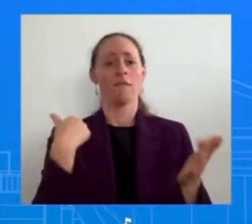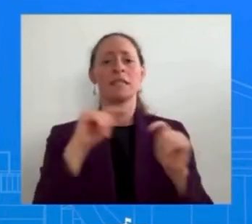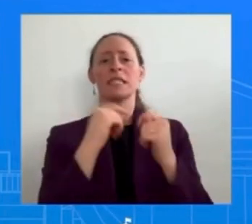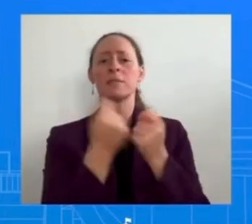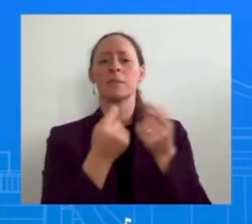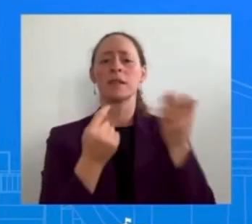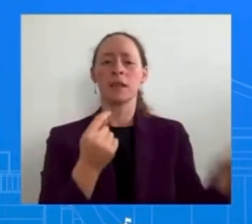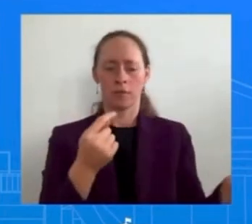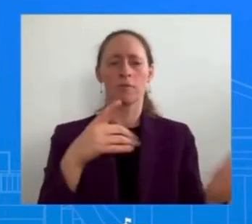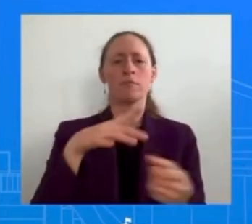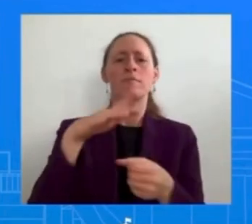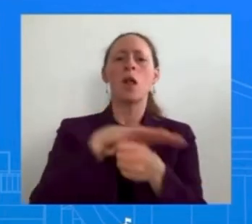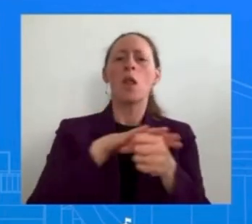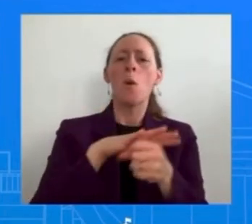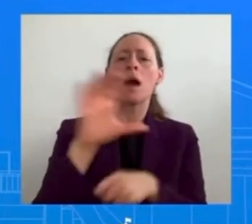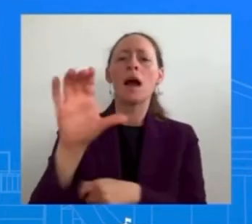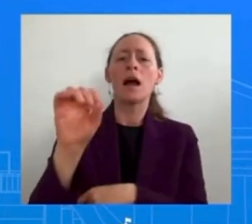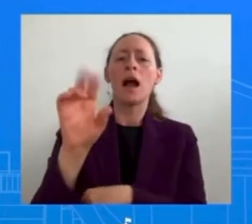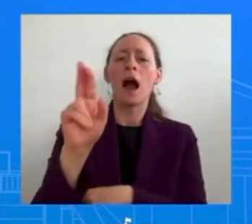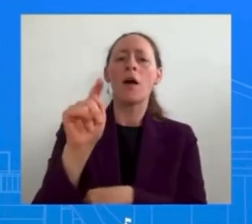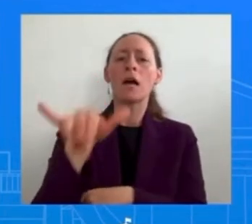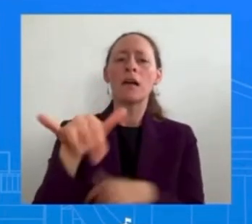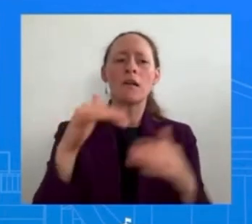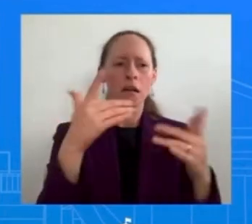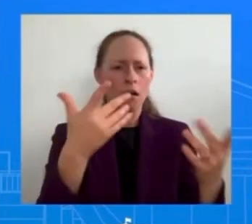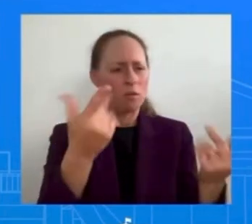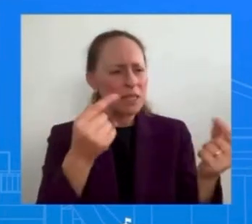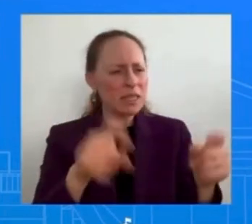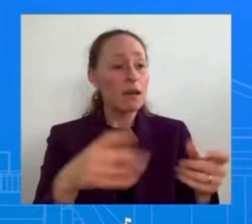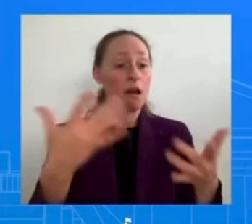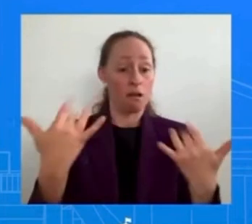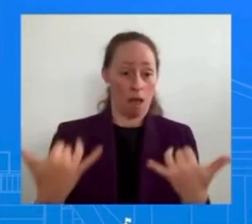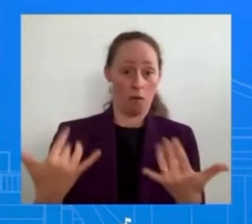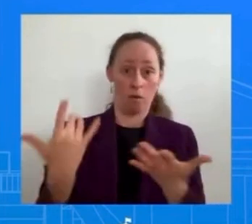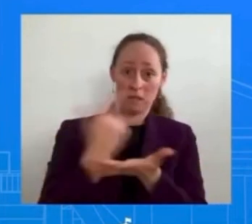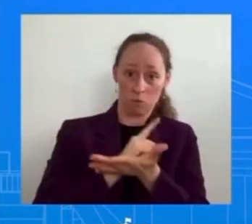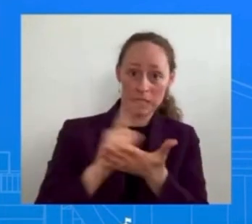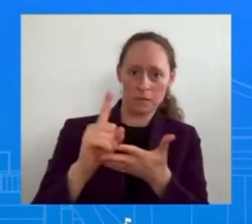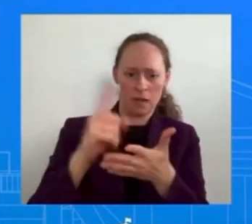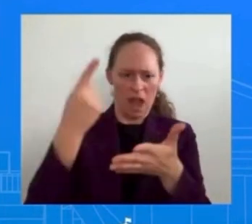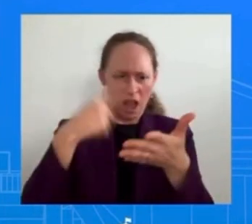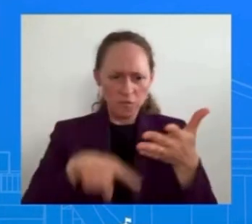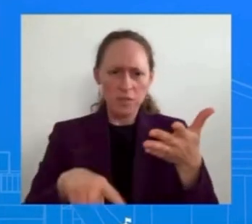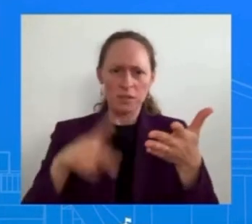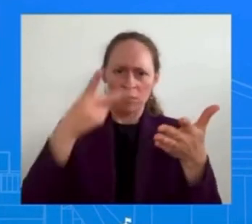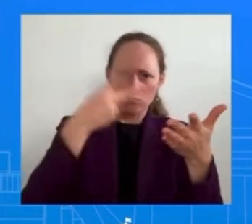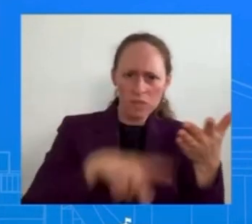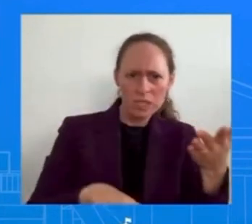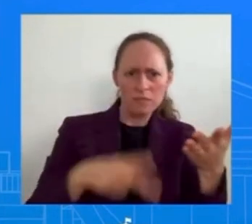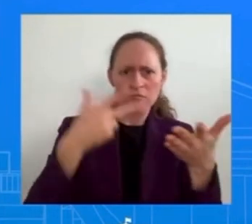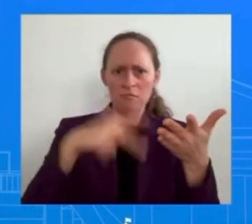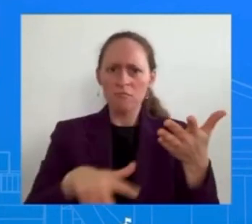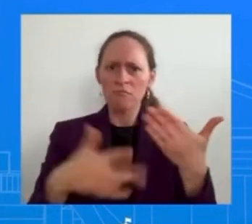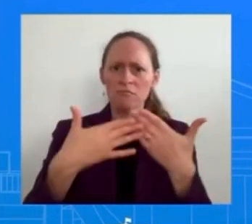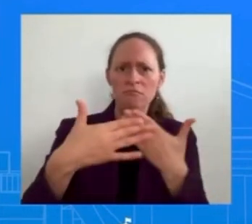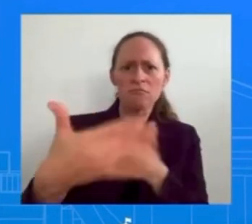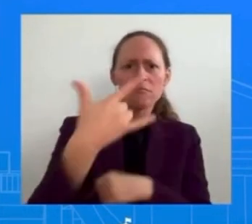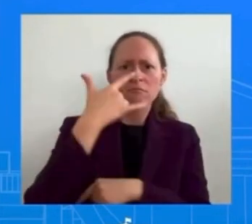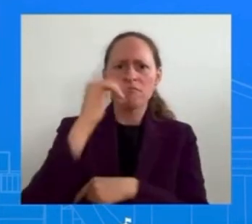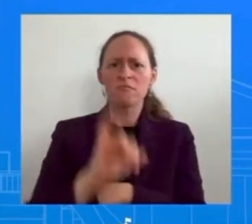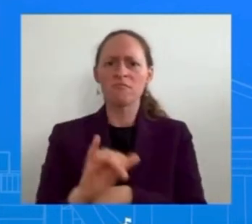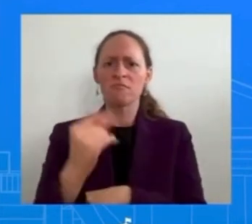need a week from now, 2 weeks from now? And those are the types of daily conversations in a future planning cell that are happening every day so we can make sure we